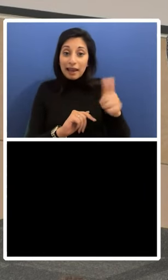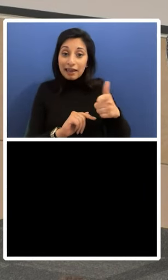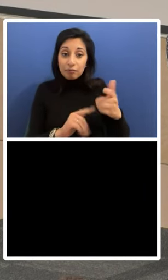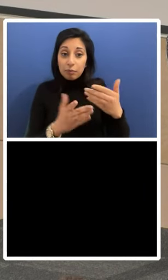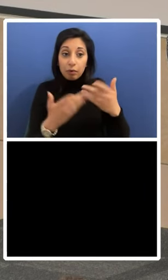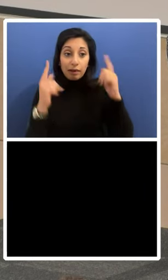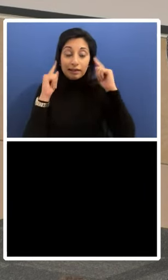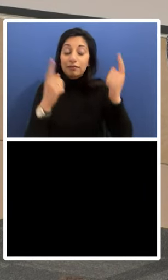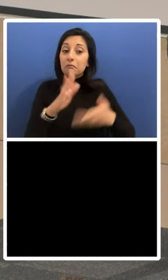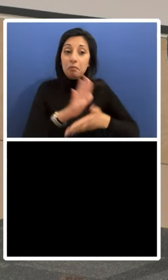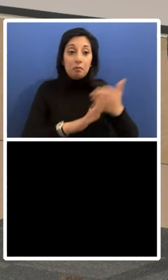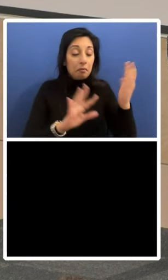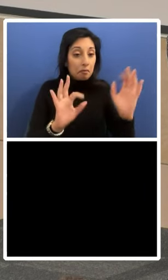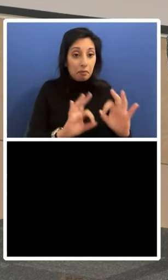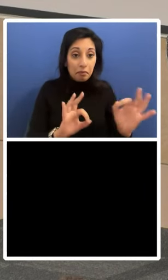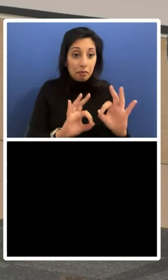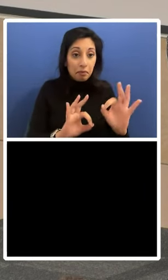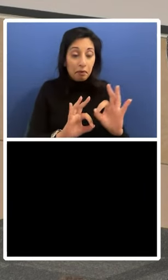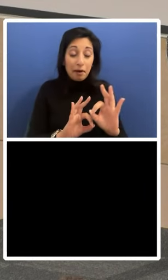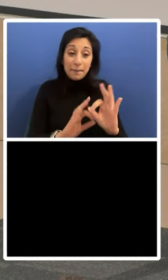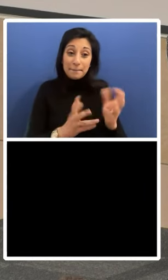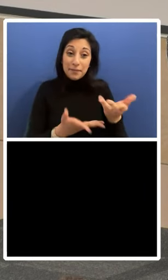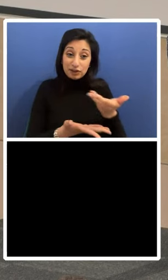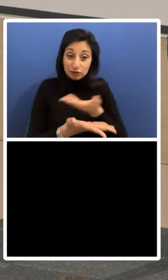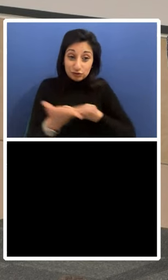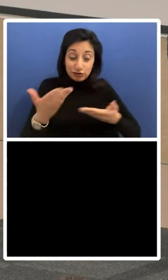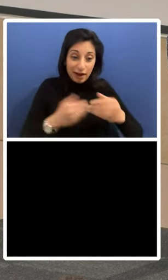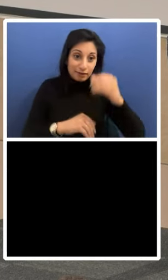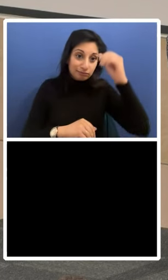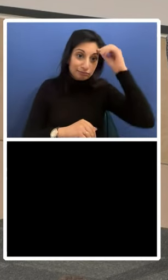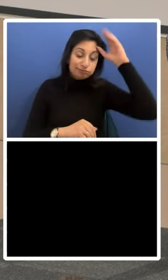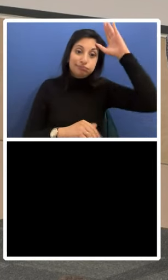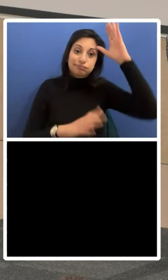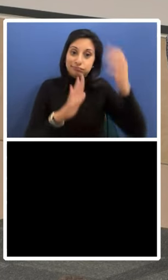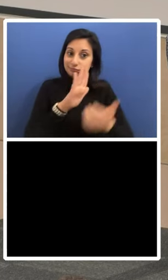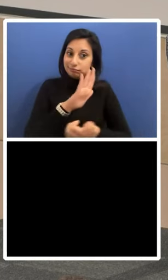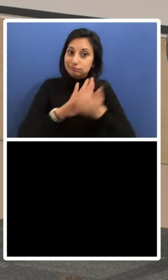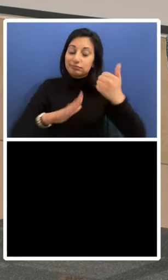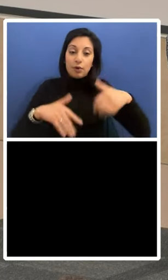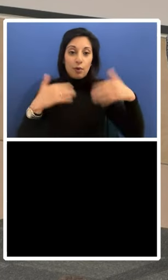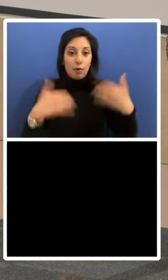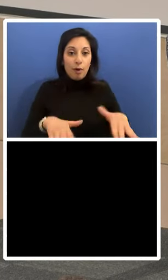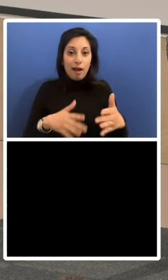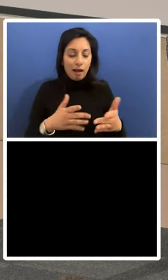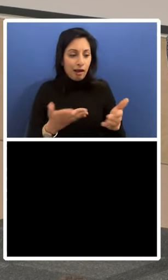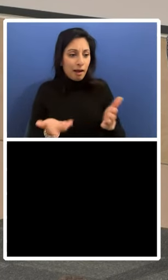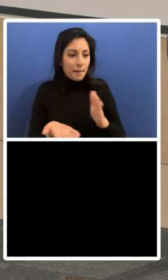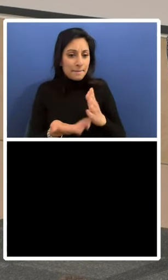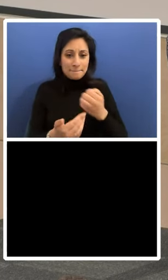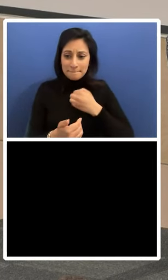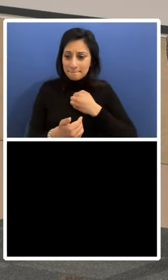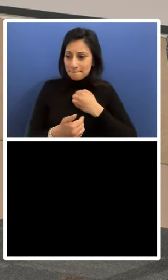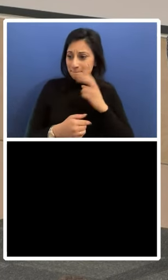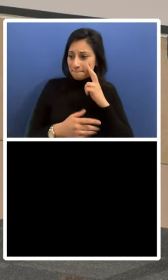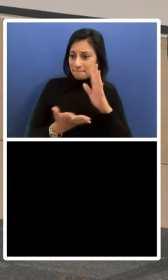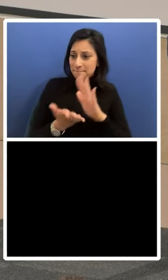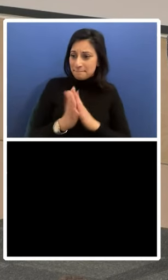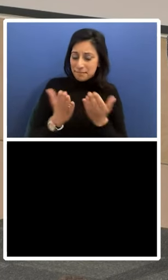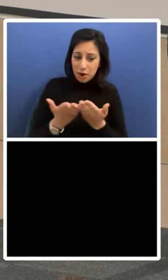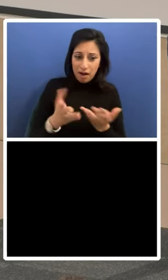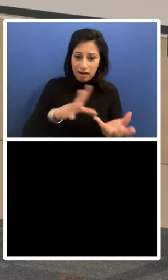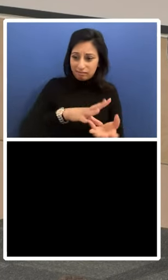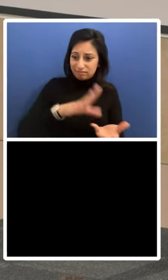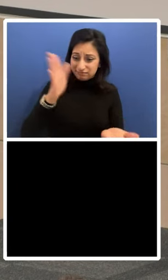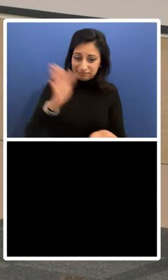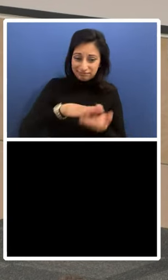at Halifax, genius trader. He grabs his book, throws them in the bin, go home. How old do you think you're going to learn from these books, mate? You're